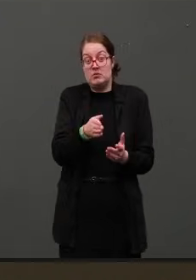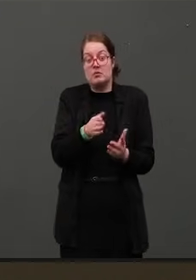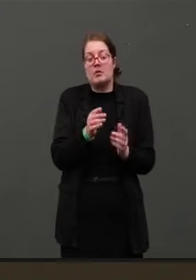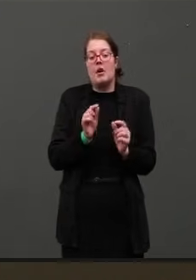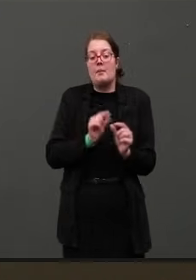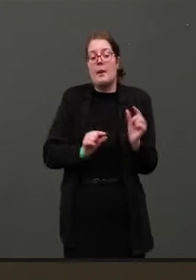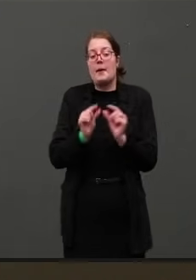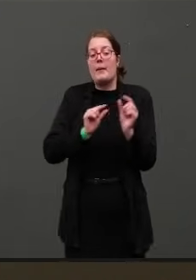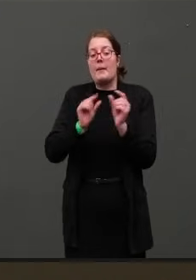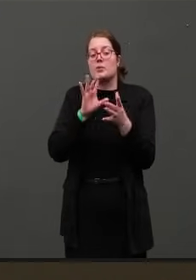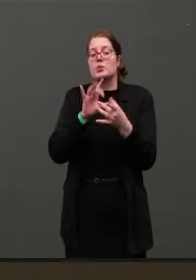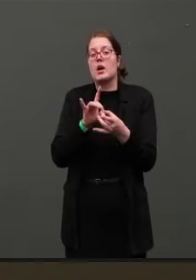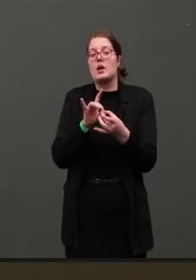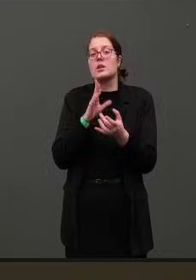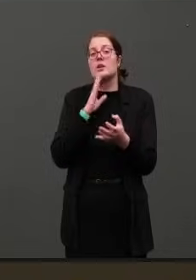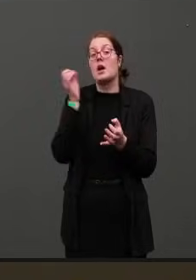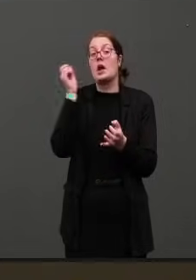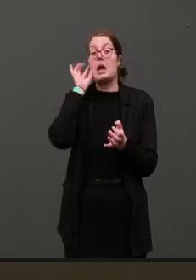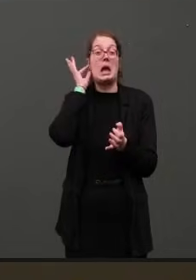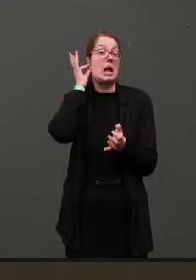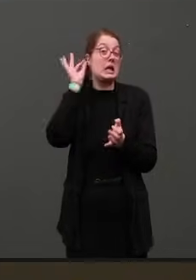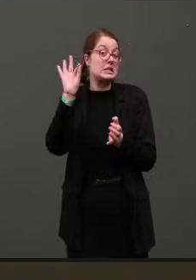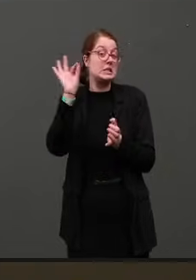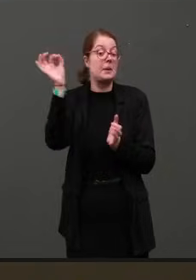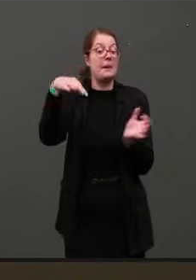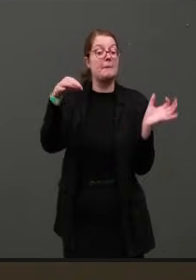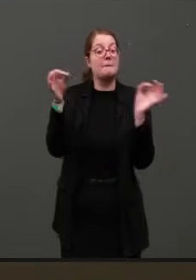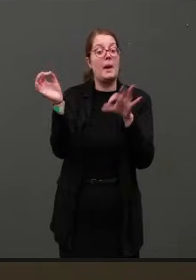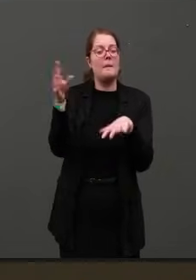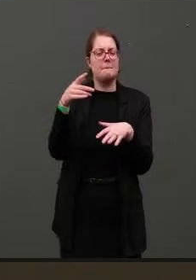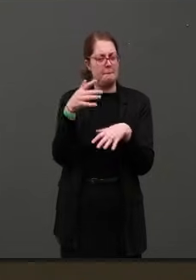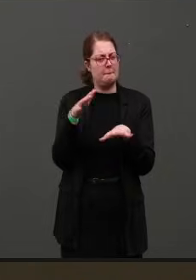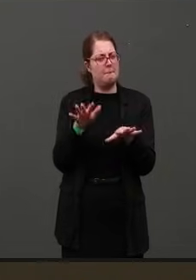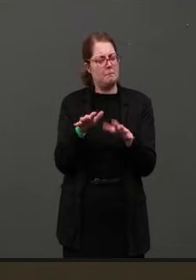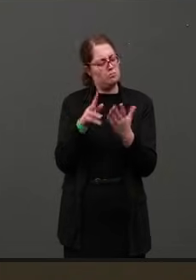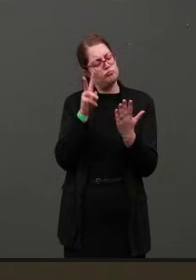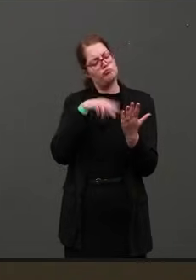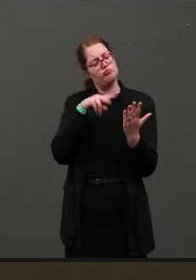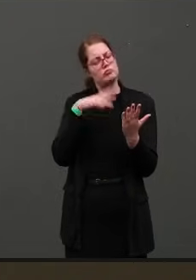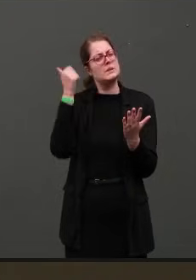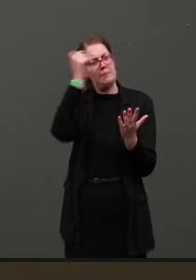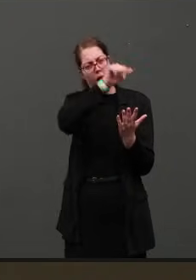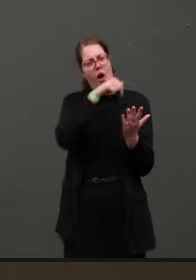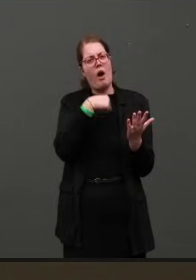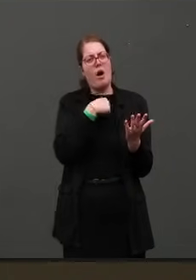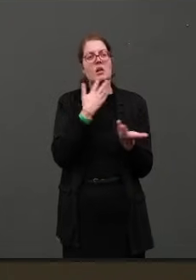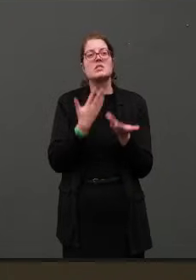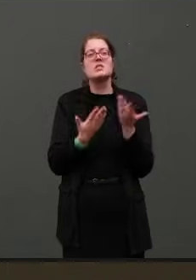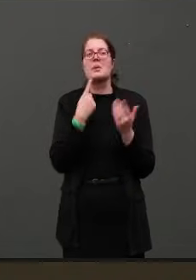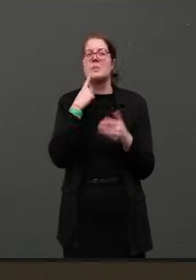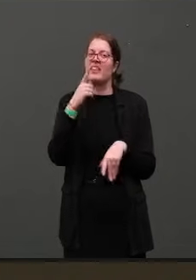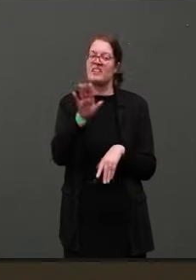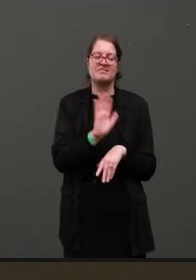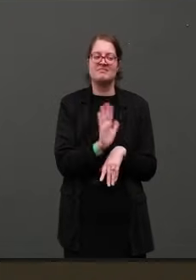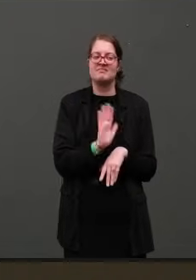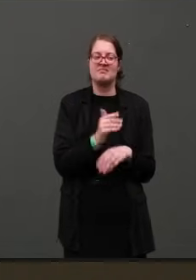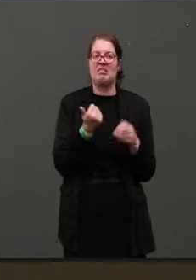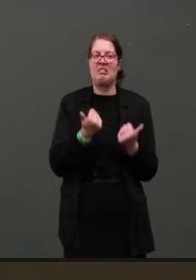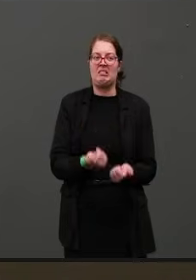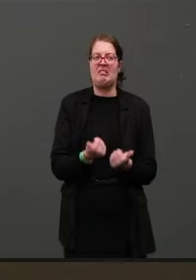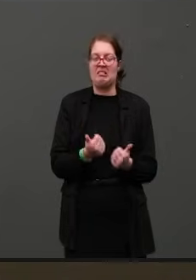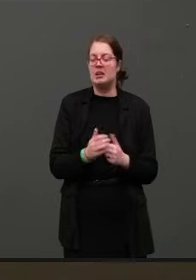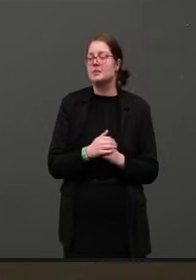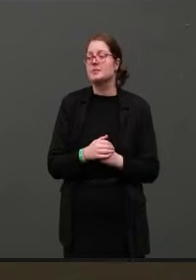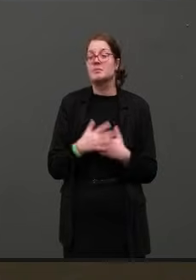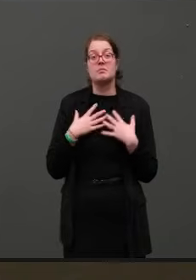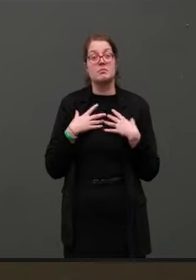as you drop enough hints. Audiences are smart. They are smarter than we sometimes give them credit for. And you can leave it up to them to figure things